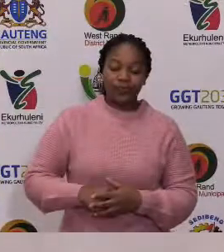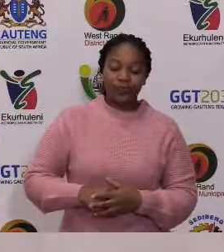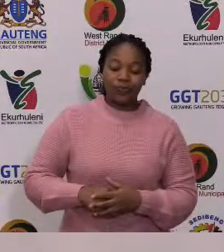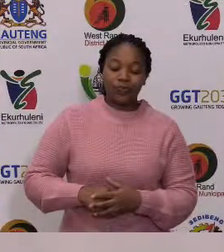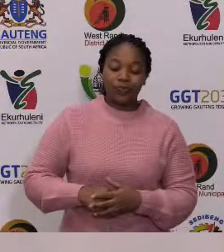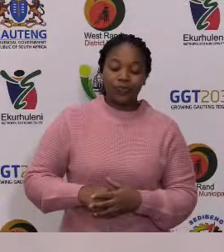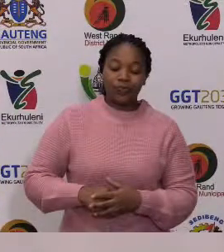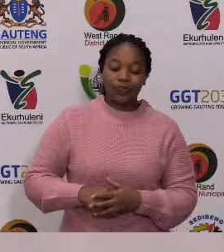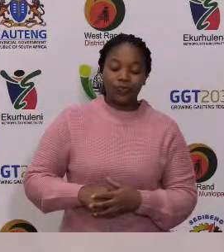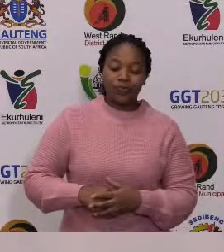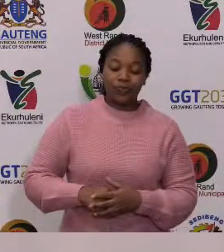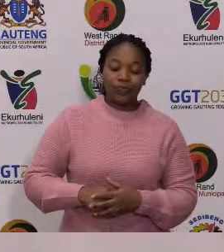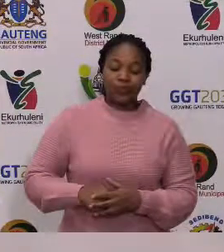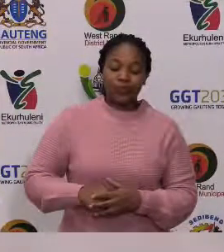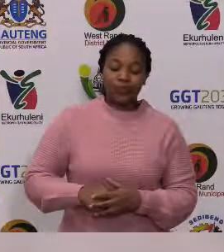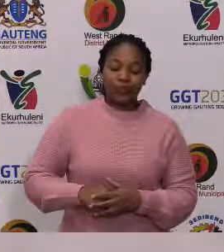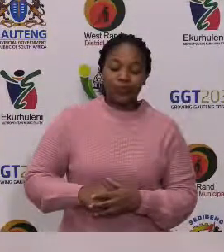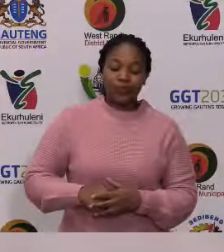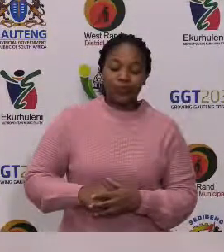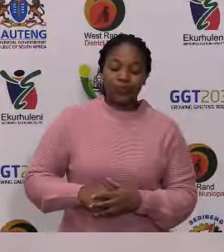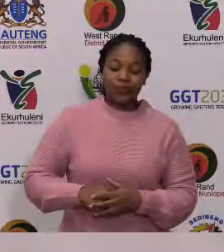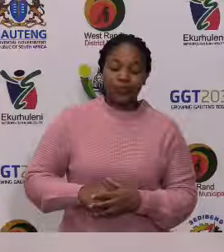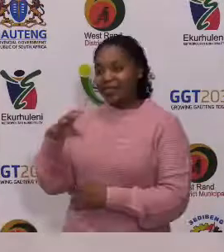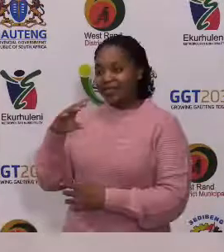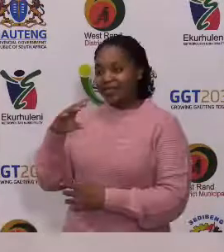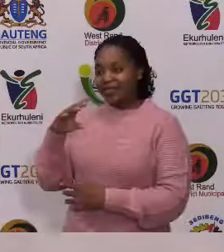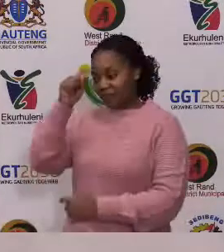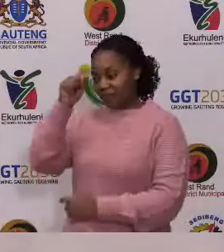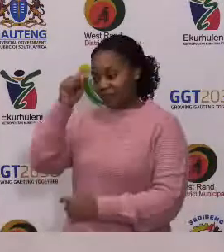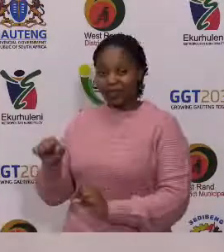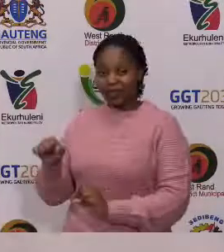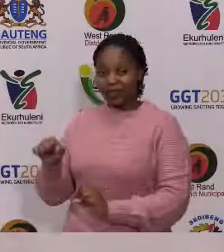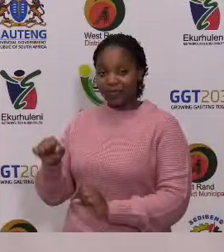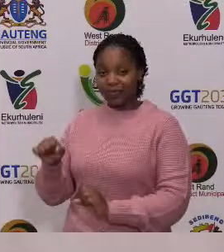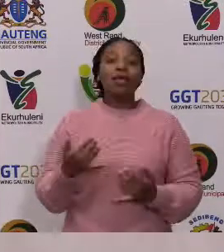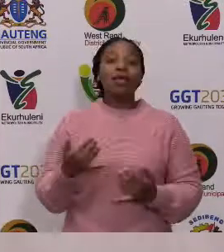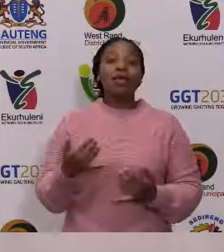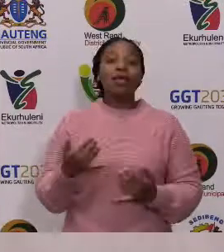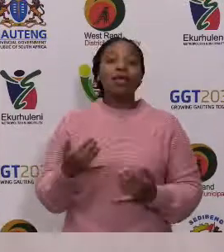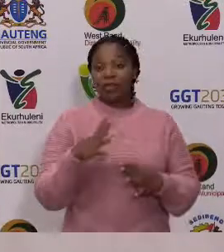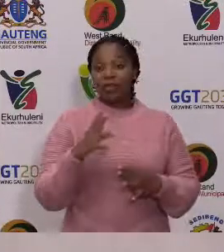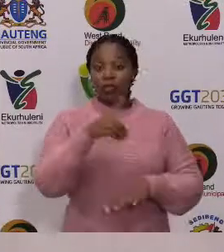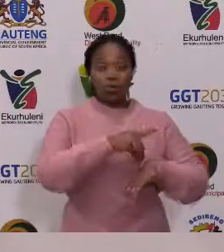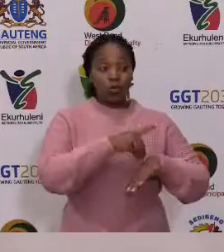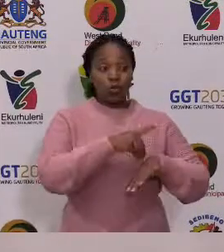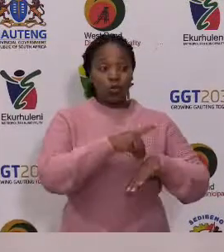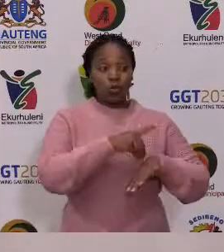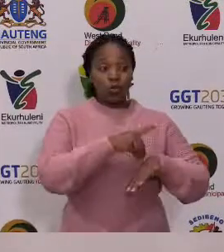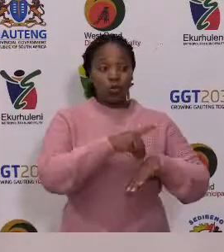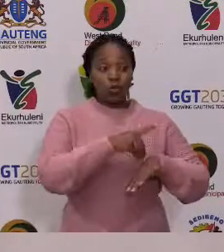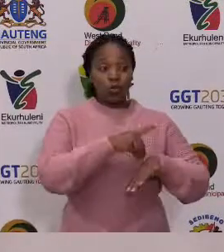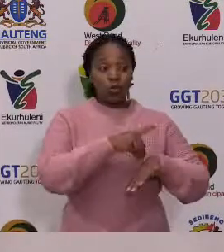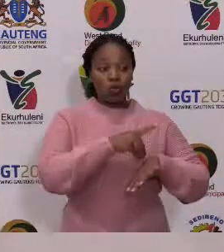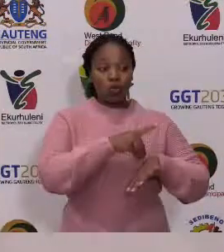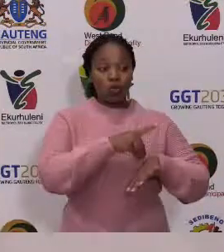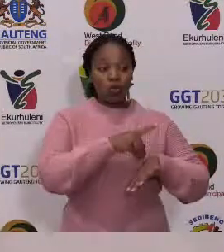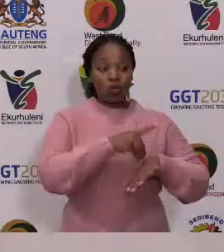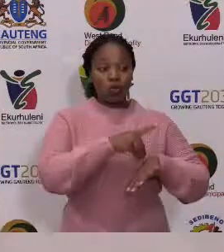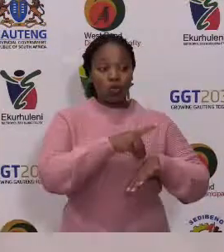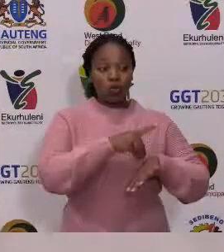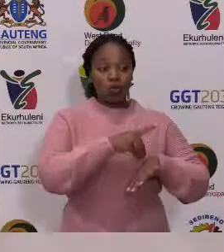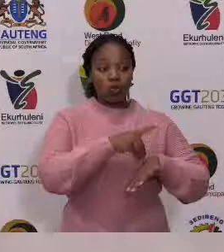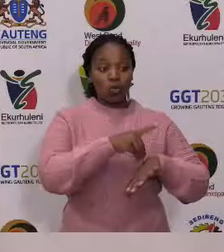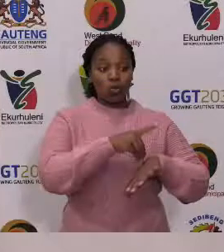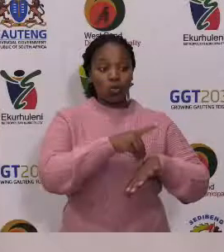Premier, MEC. So as Dr. Kawonga indicated, we're going to go through a number of indexes, especially risk